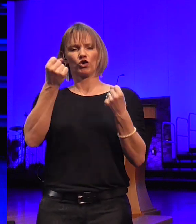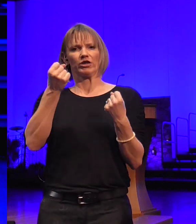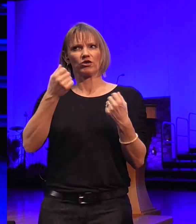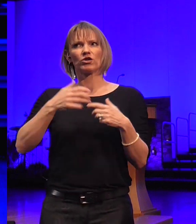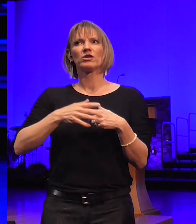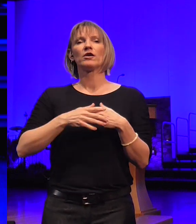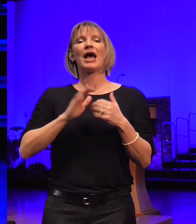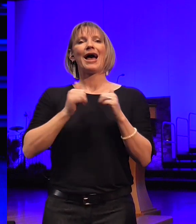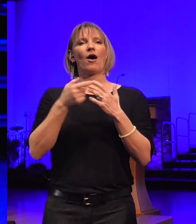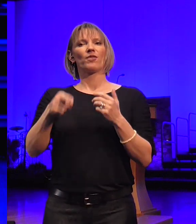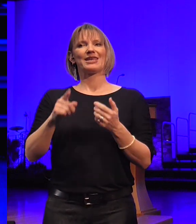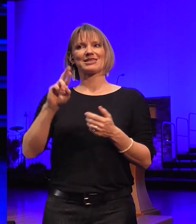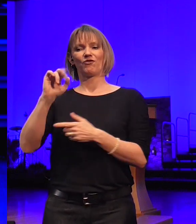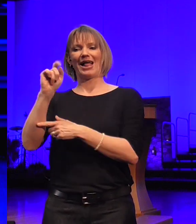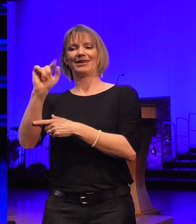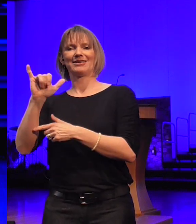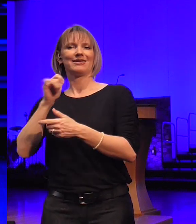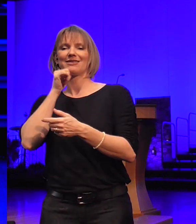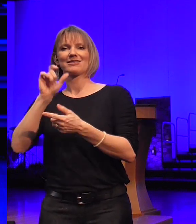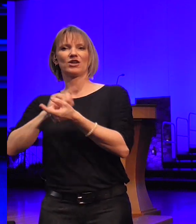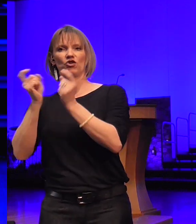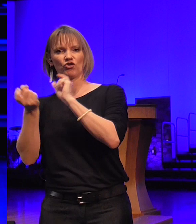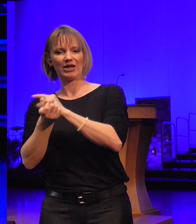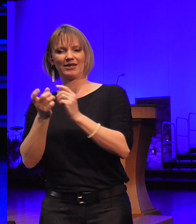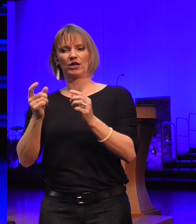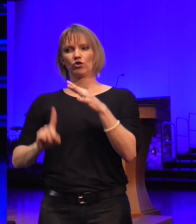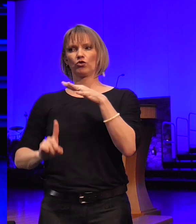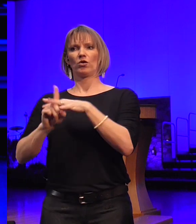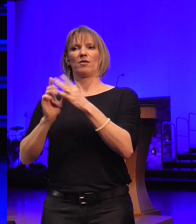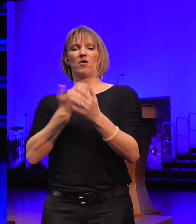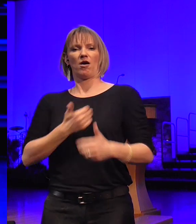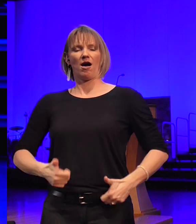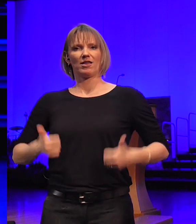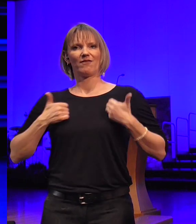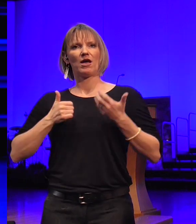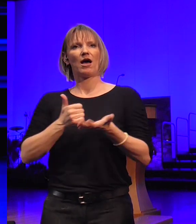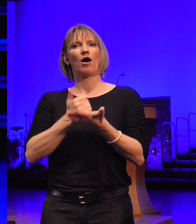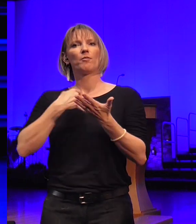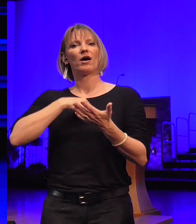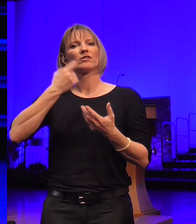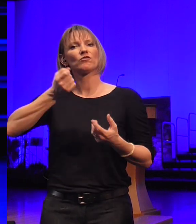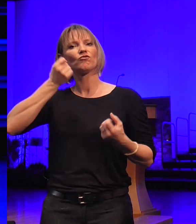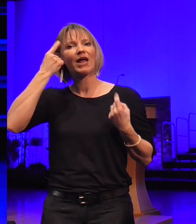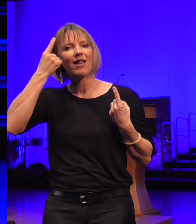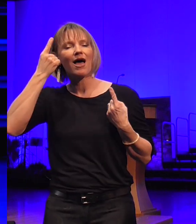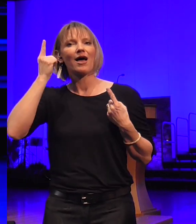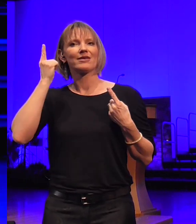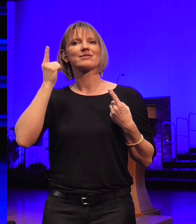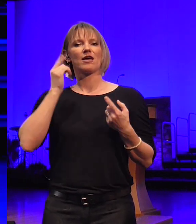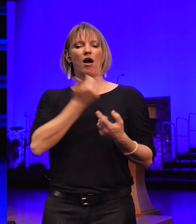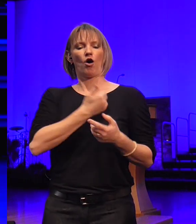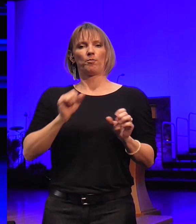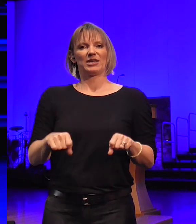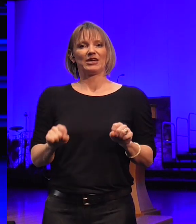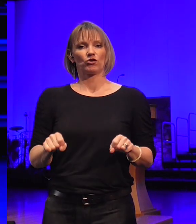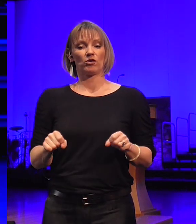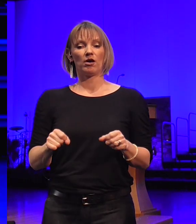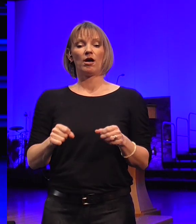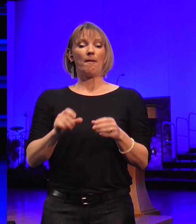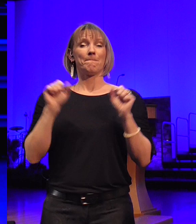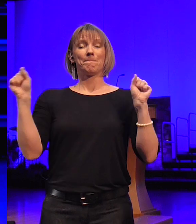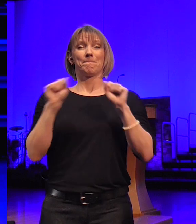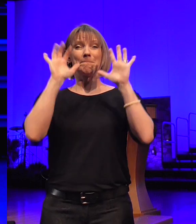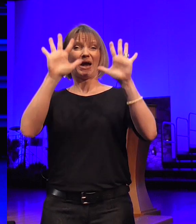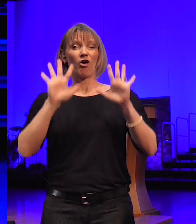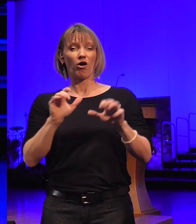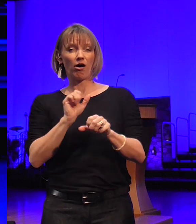changeless reality has shown up in our lives to help us realize our divine potential. It's a simple miracle, but perhaps